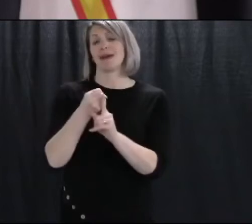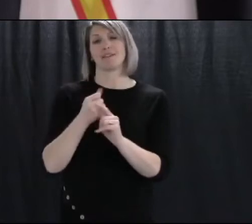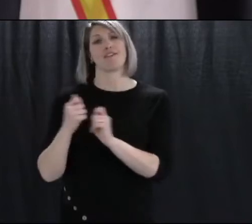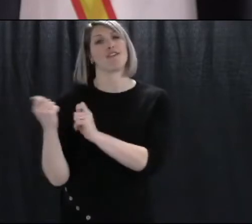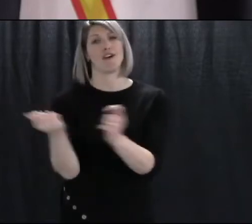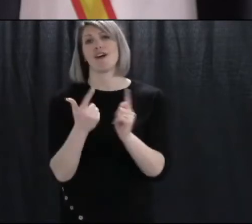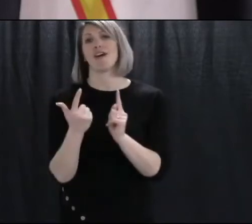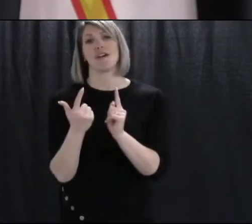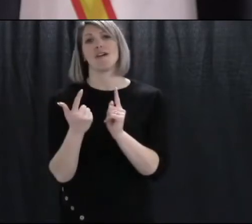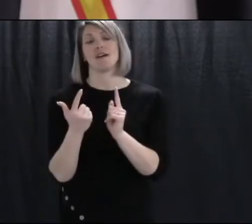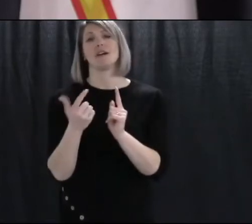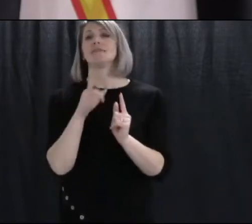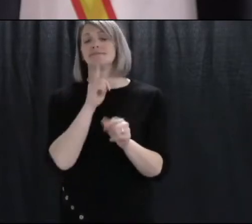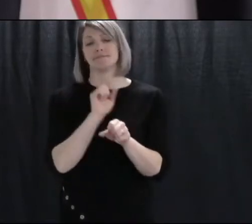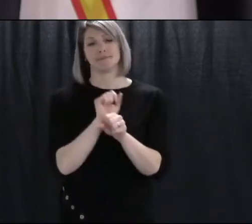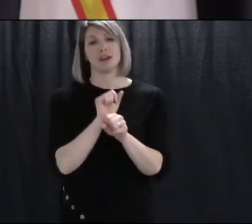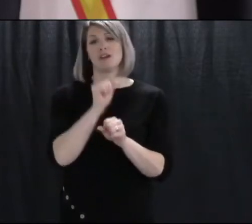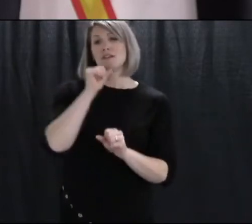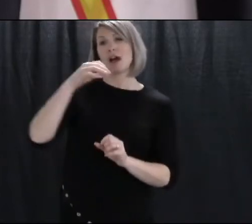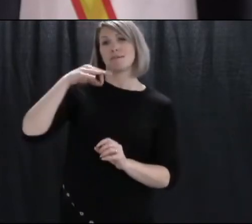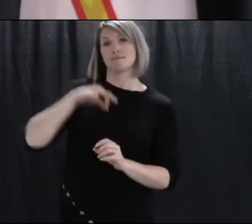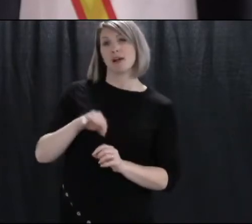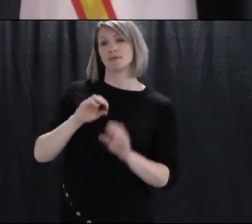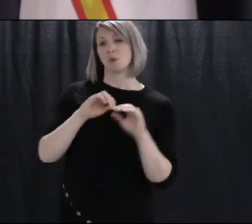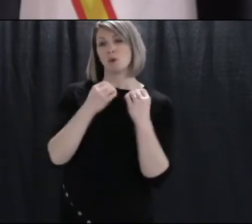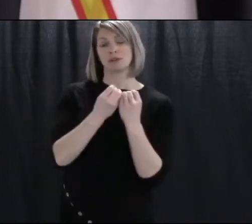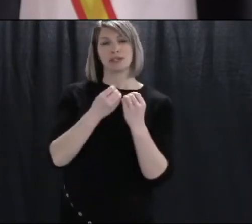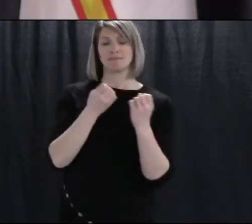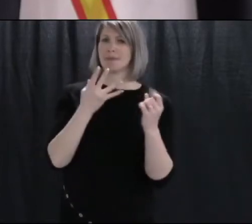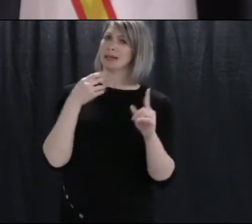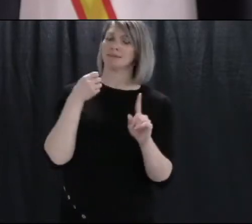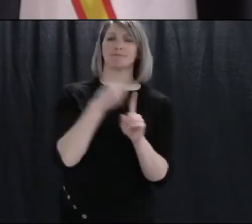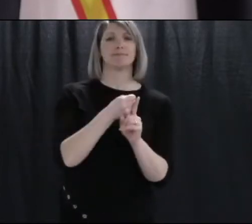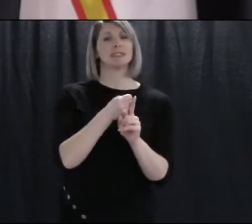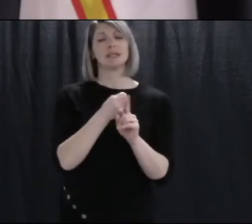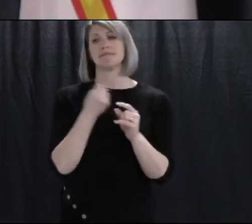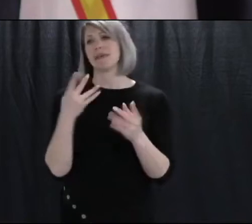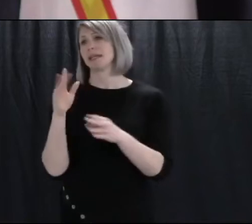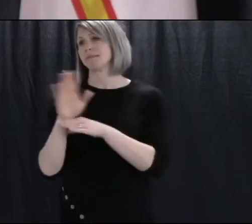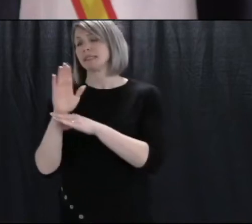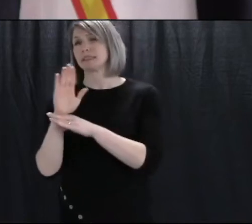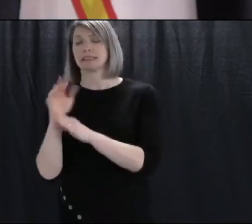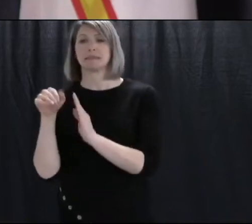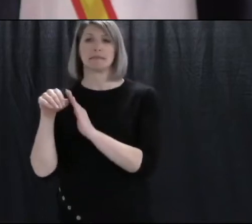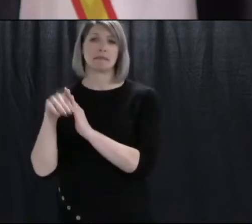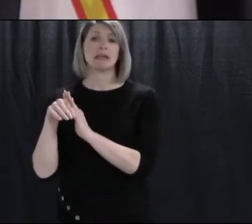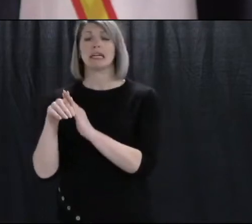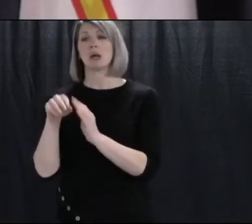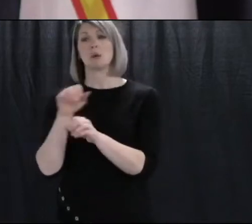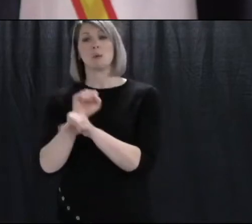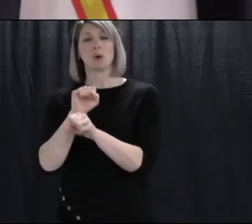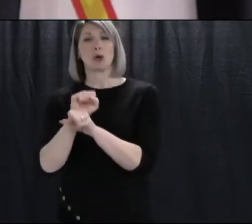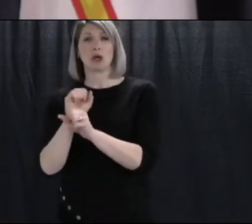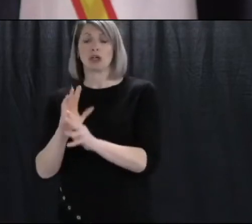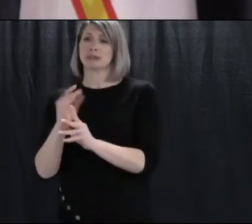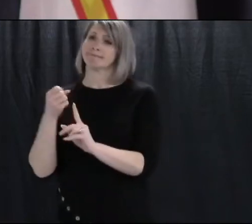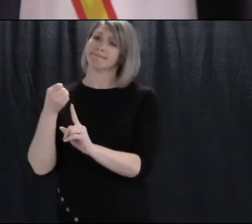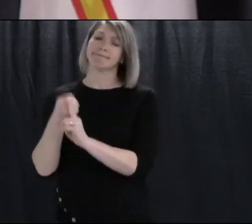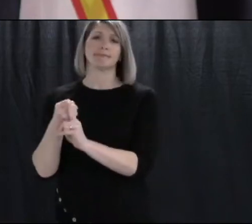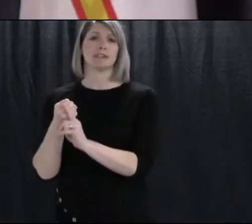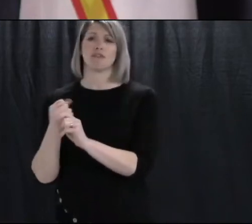just mentioned. We have nonprofit organizations that are impacted. We have many businesses that are impacted. Employees are impacted. So we will